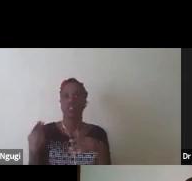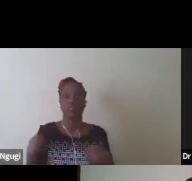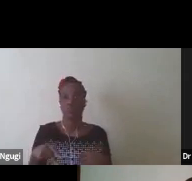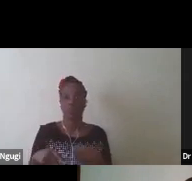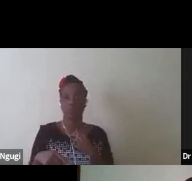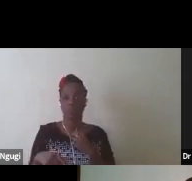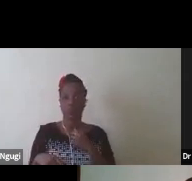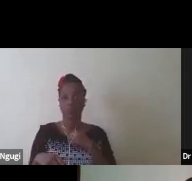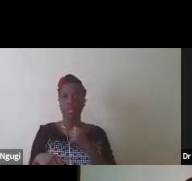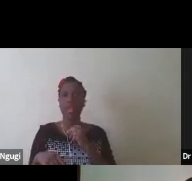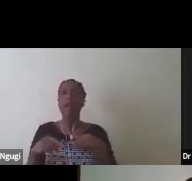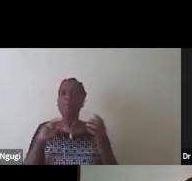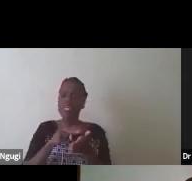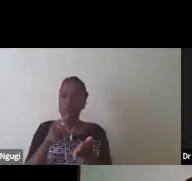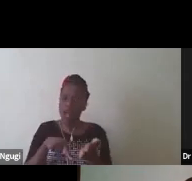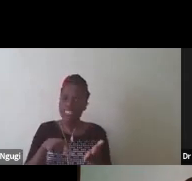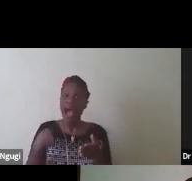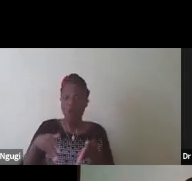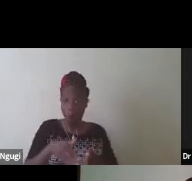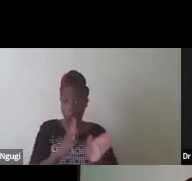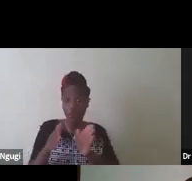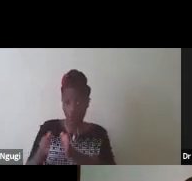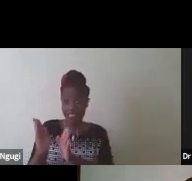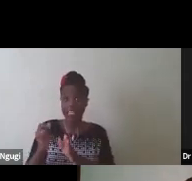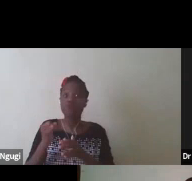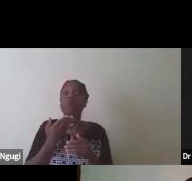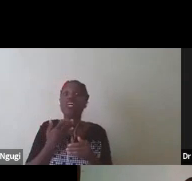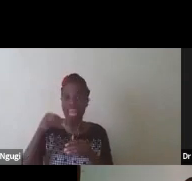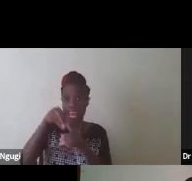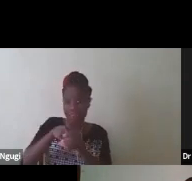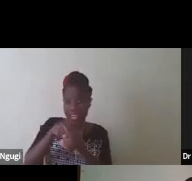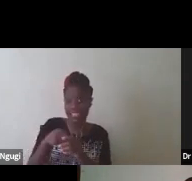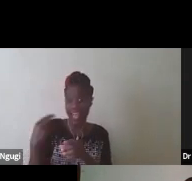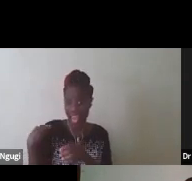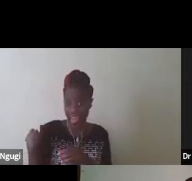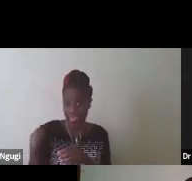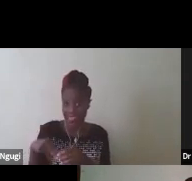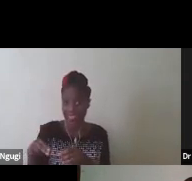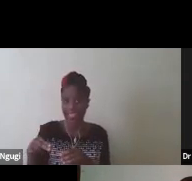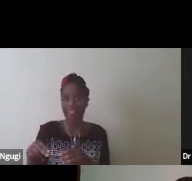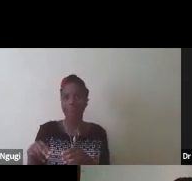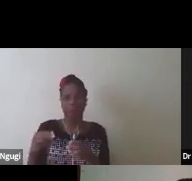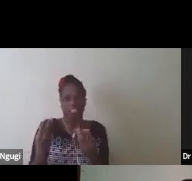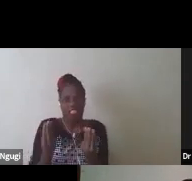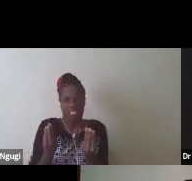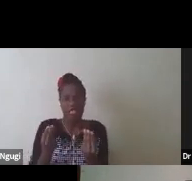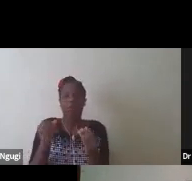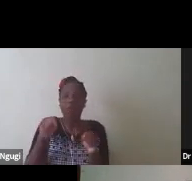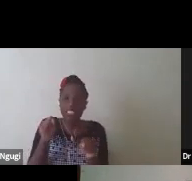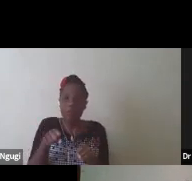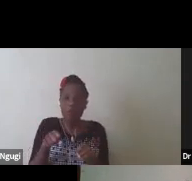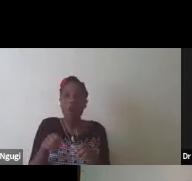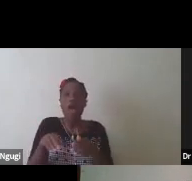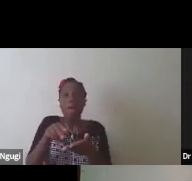opportunity that now, if we are to invest in health, that we are talking about universal health coverage, we have to invest in the primary health